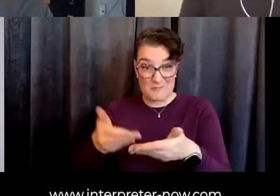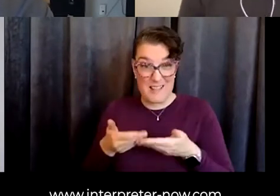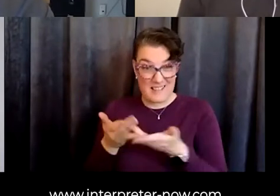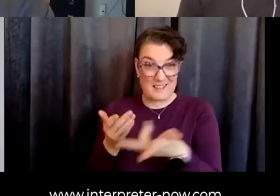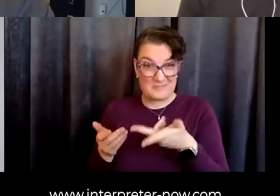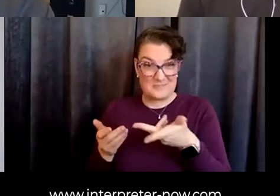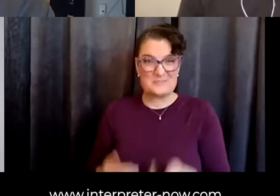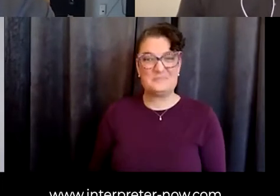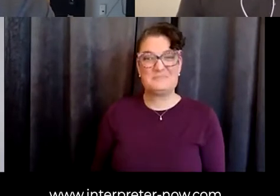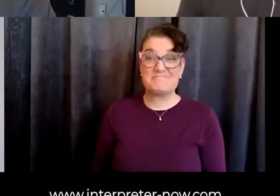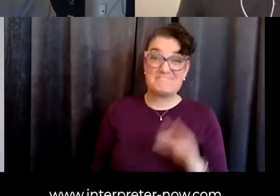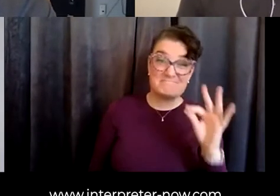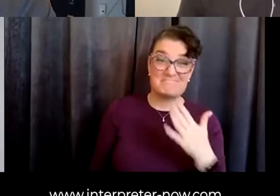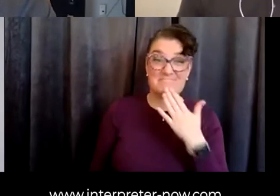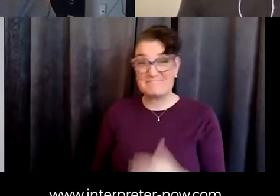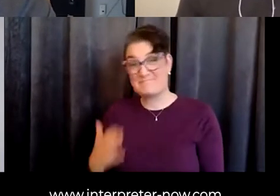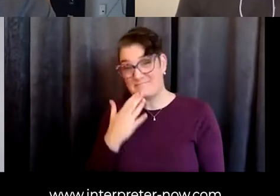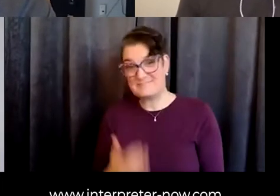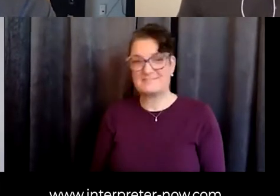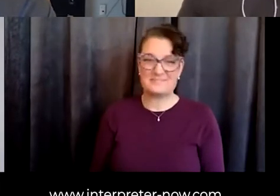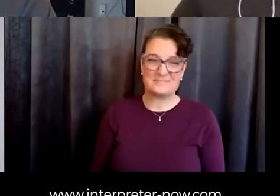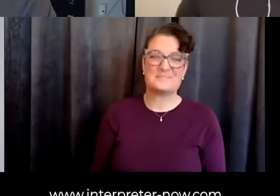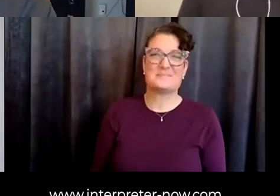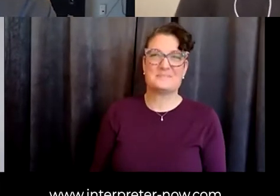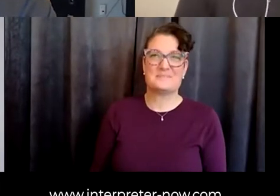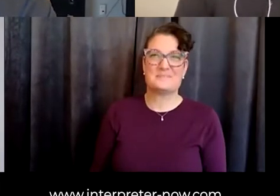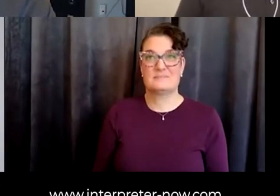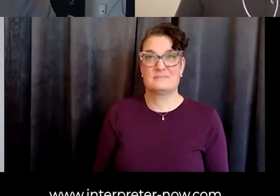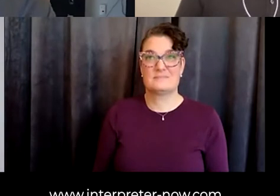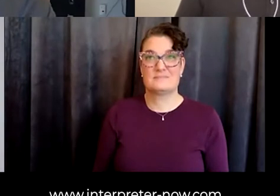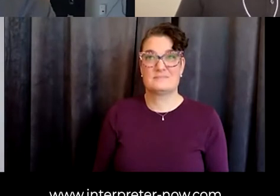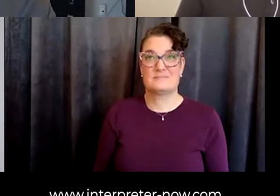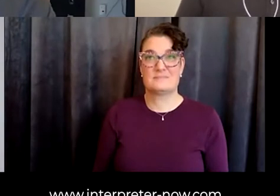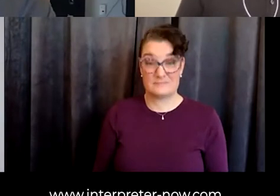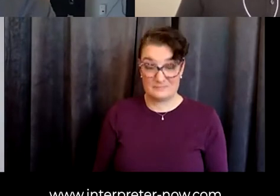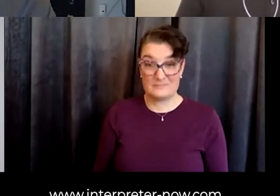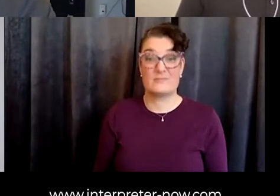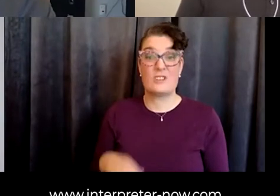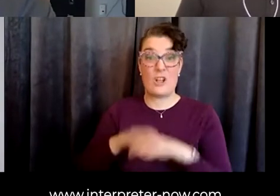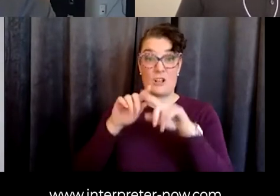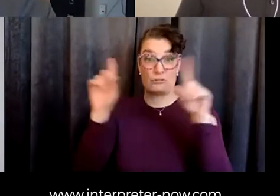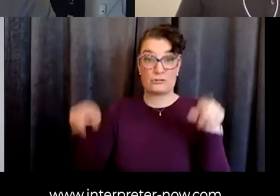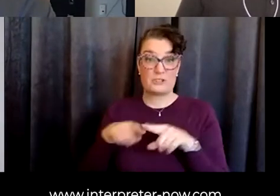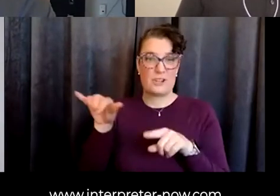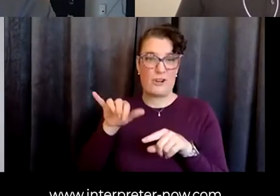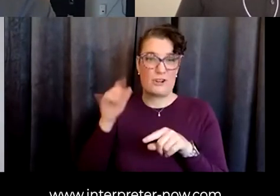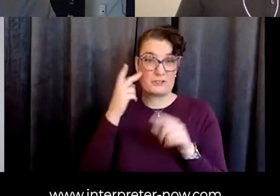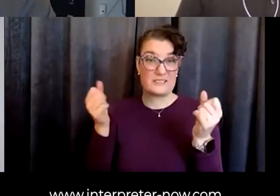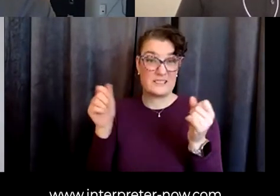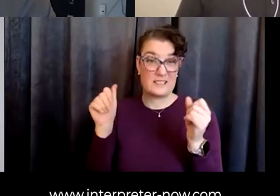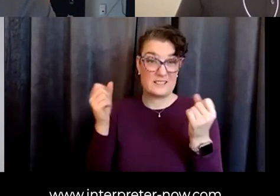Thank you. Thank you for having us. Yeah. Thank you. On screen, you'll see our ASL interpreters